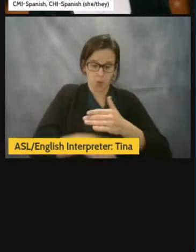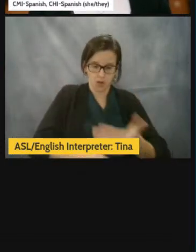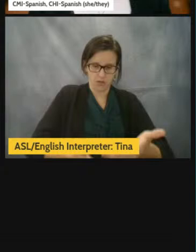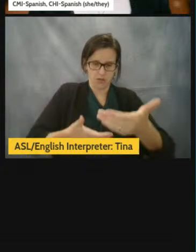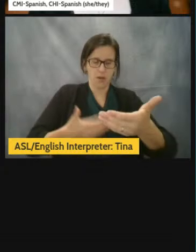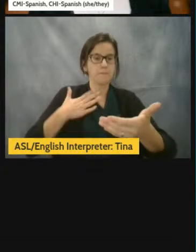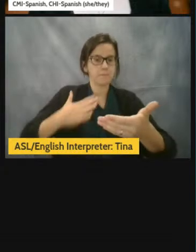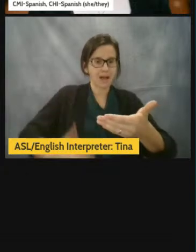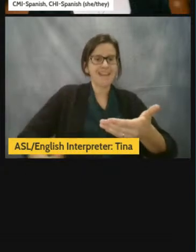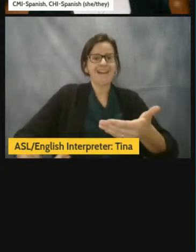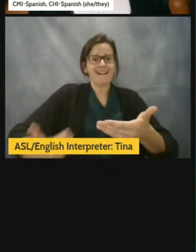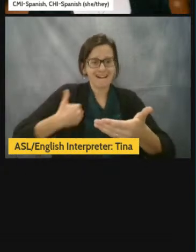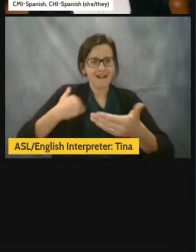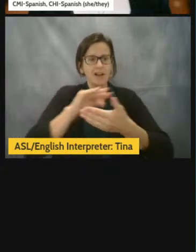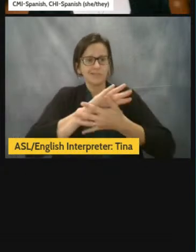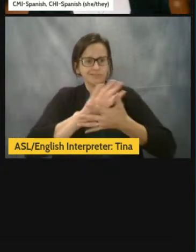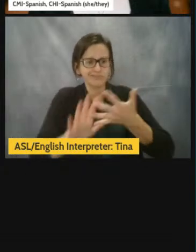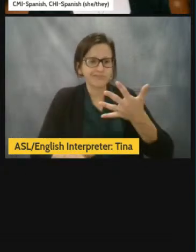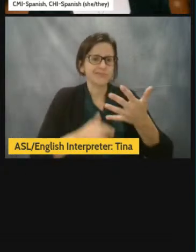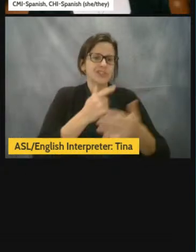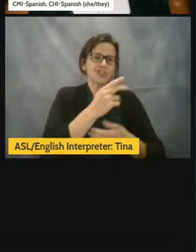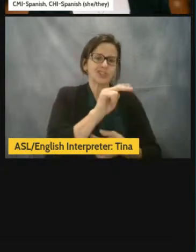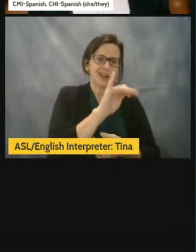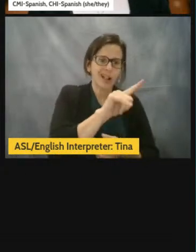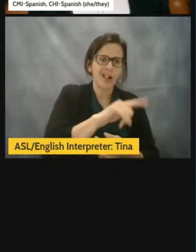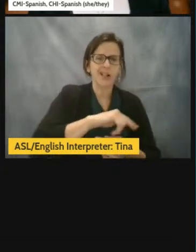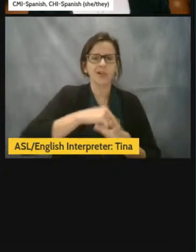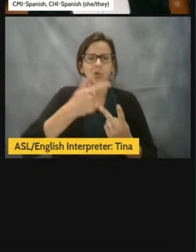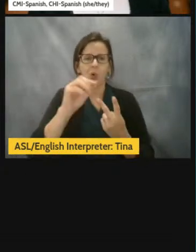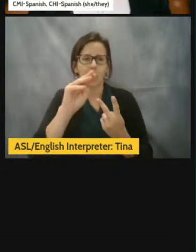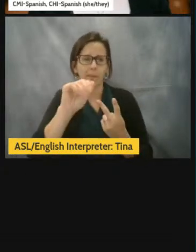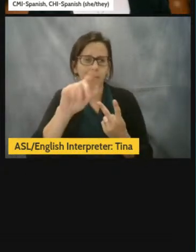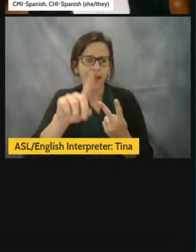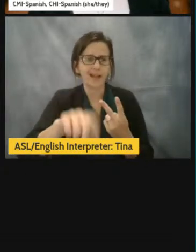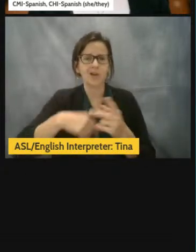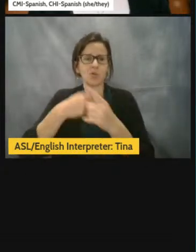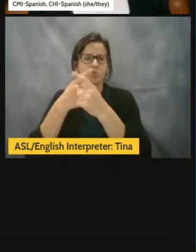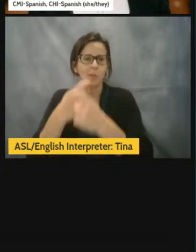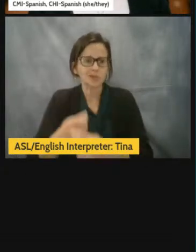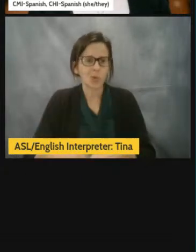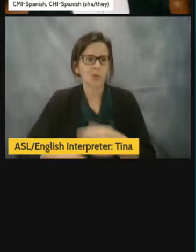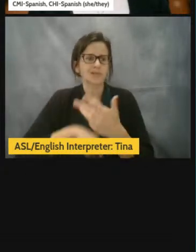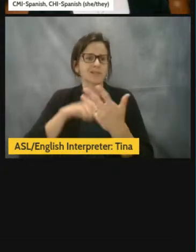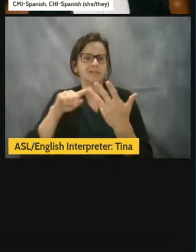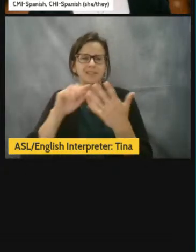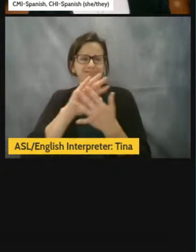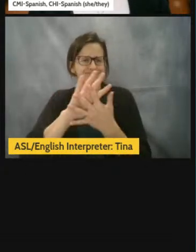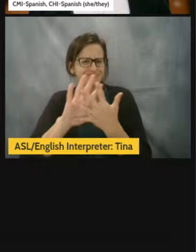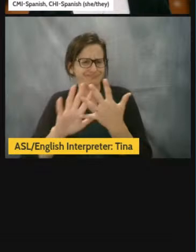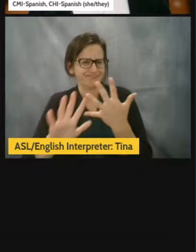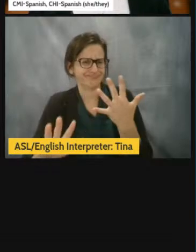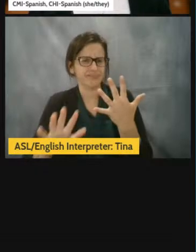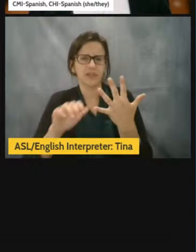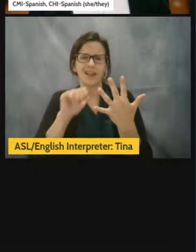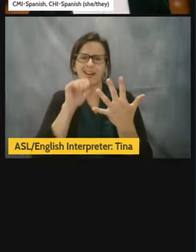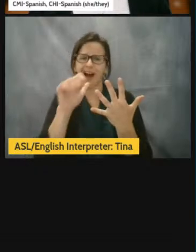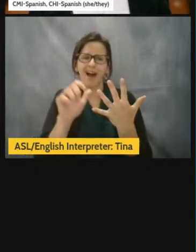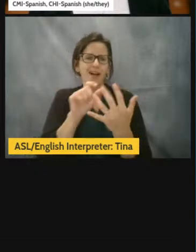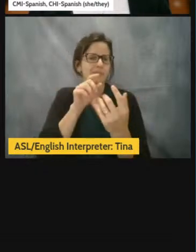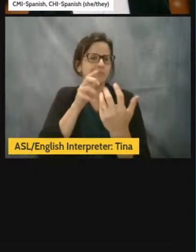gonads, hormones, and or chromosomes that don't fall neatly into male or